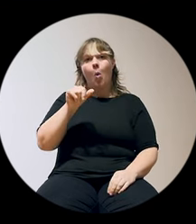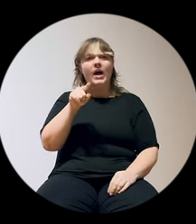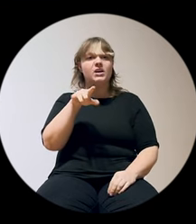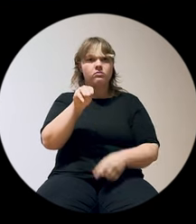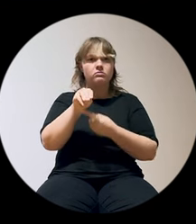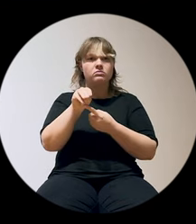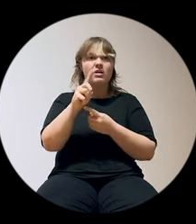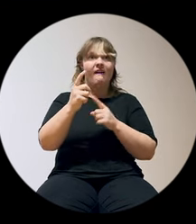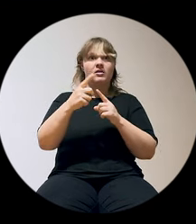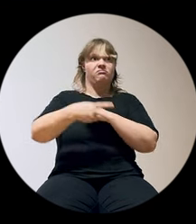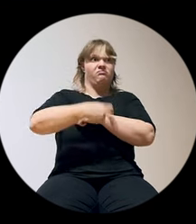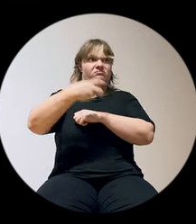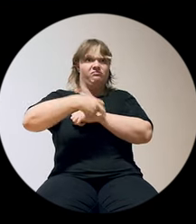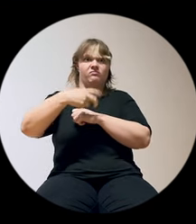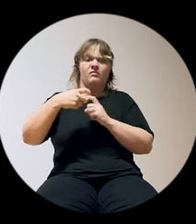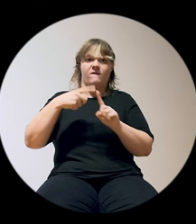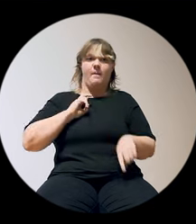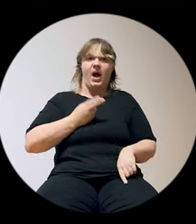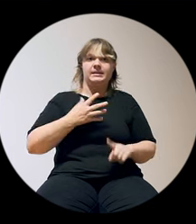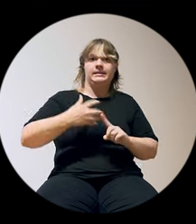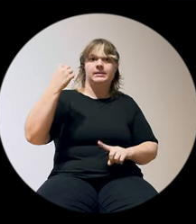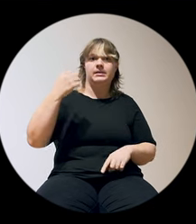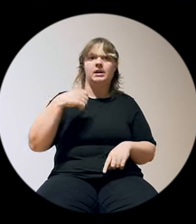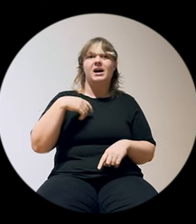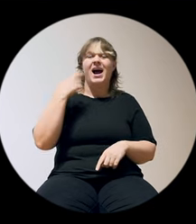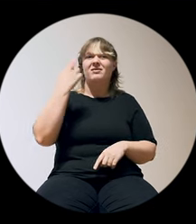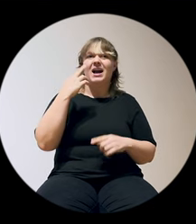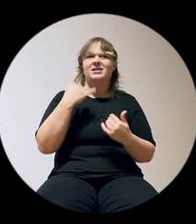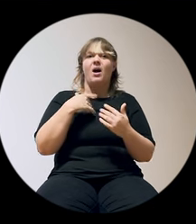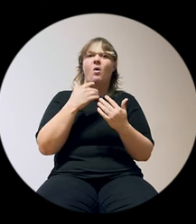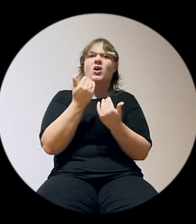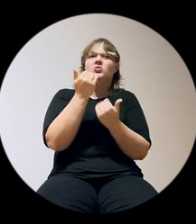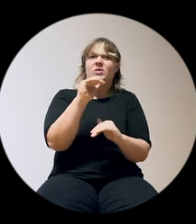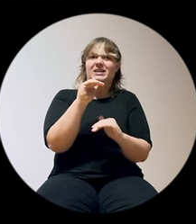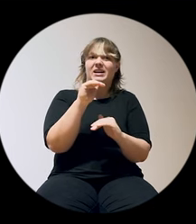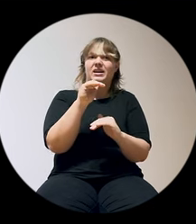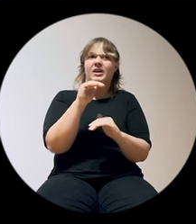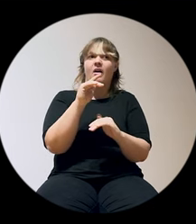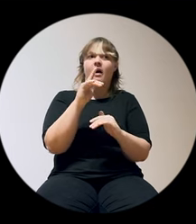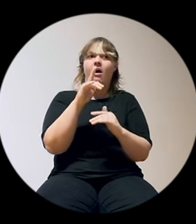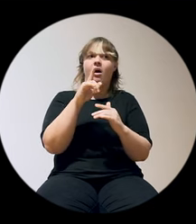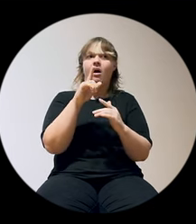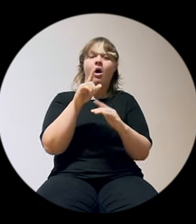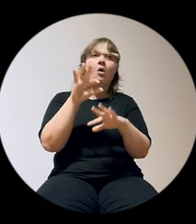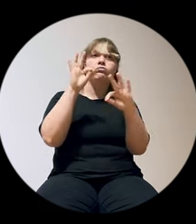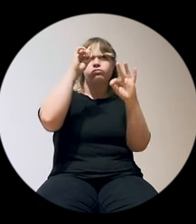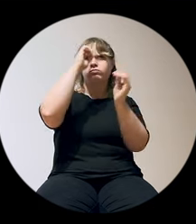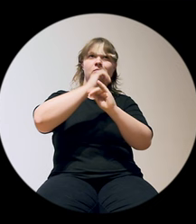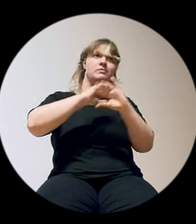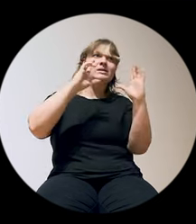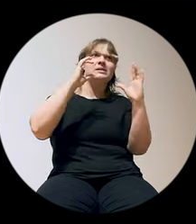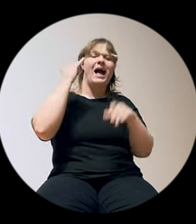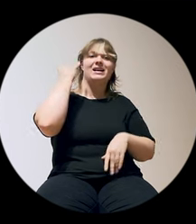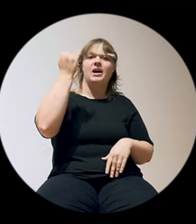I realized how constrictive a romanticized idea of us could